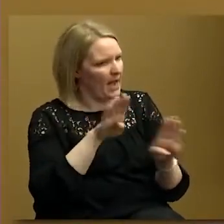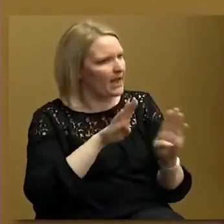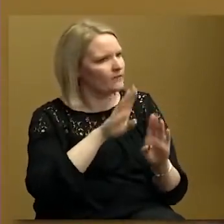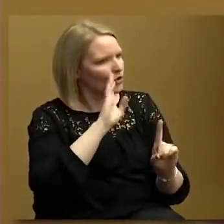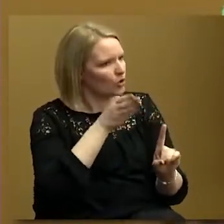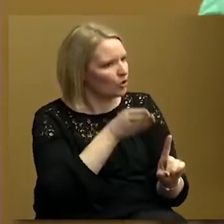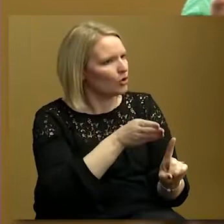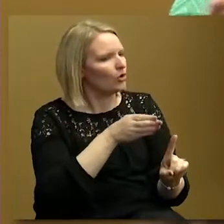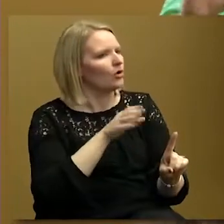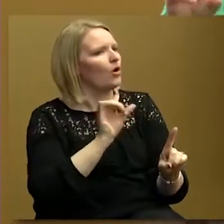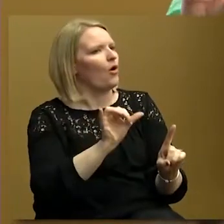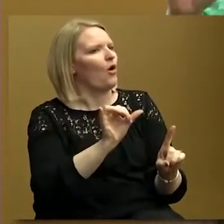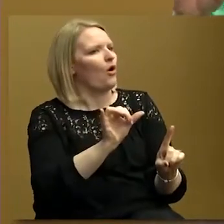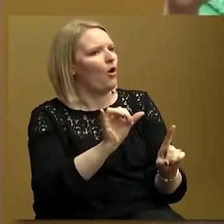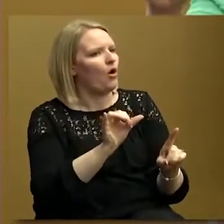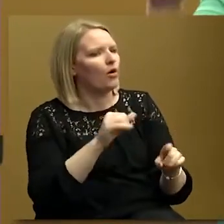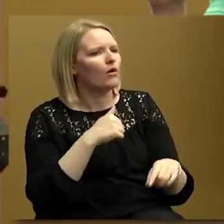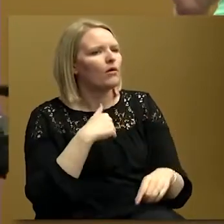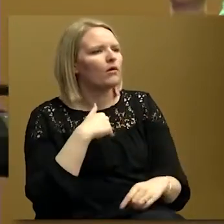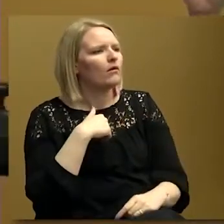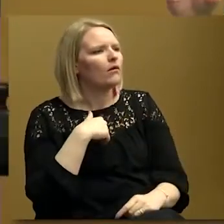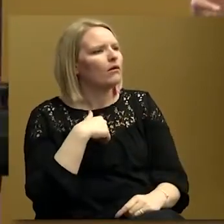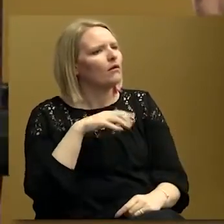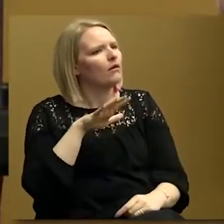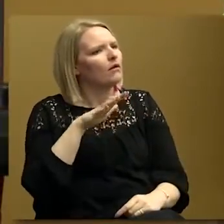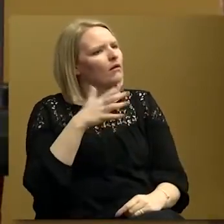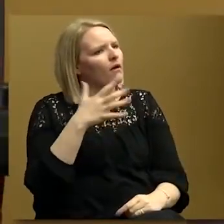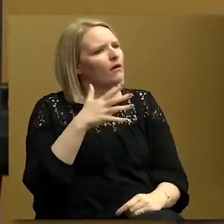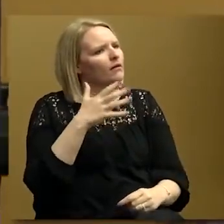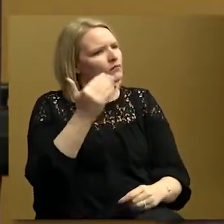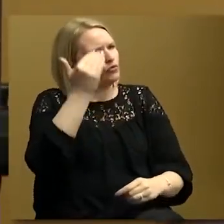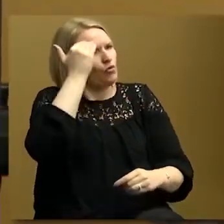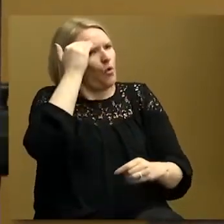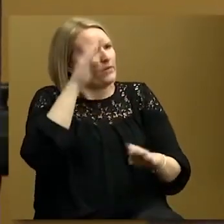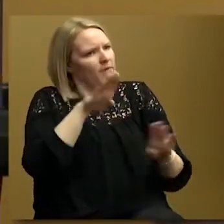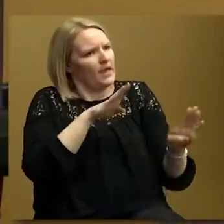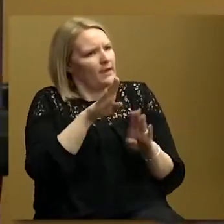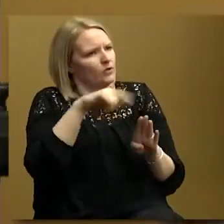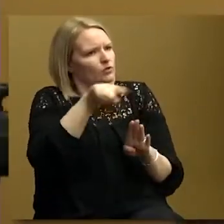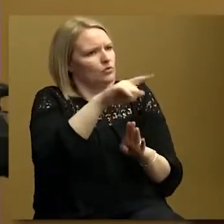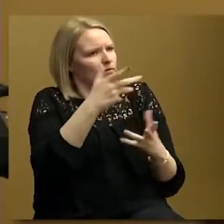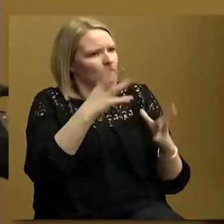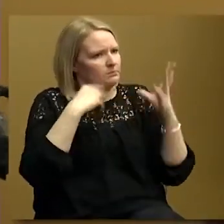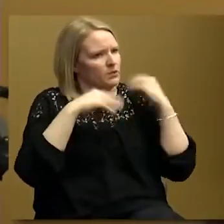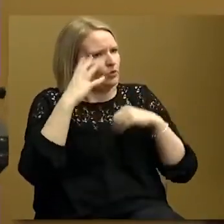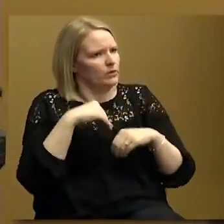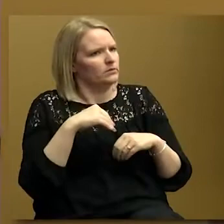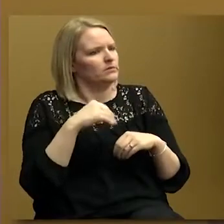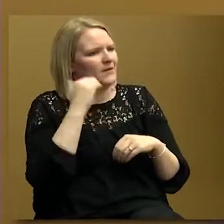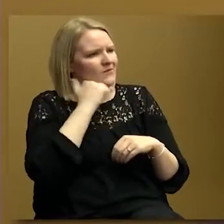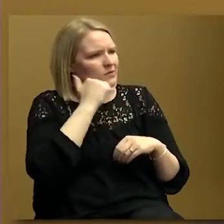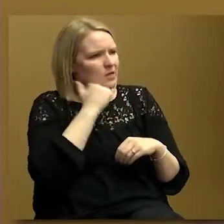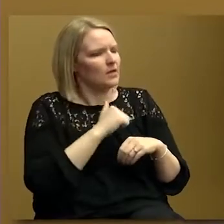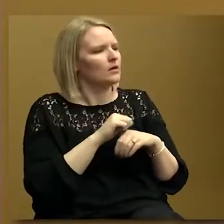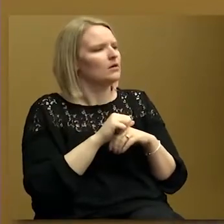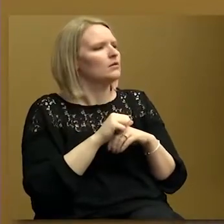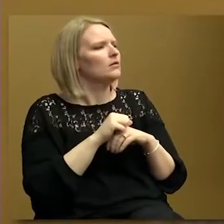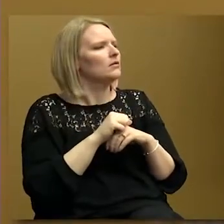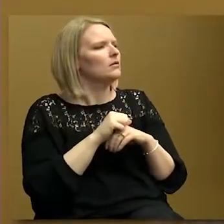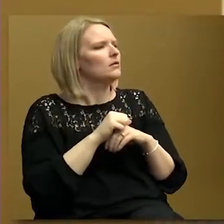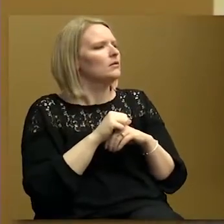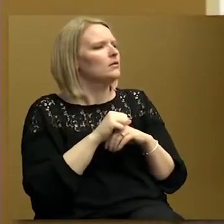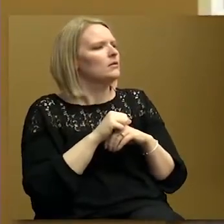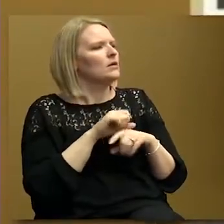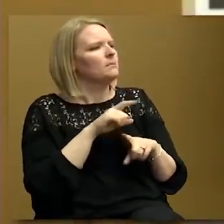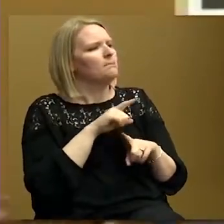okay. I kind of, sort of know the kind of behaviors you all might deal with a little bit, but I don't know that you